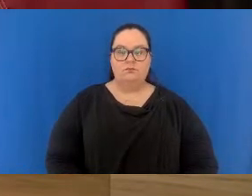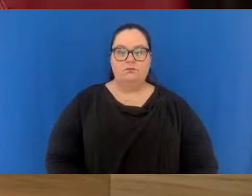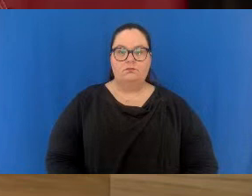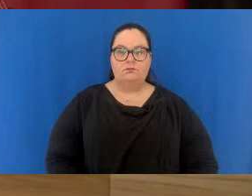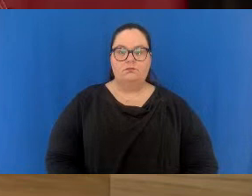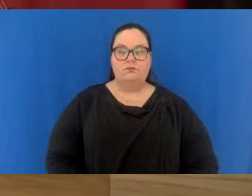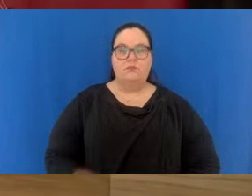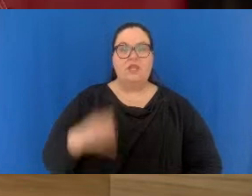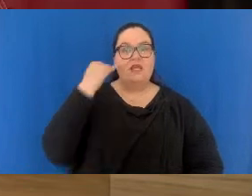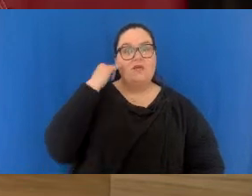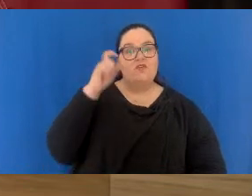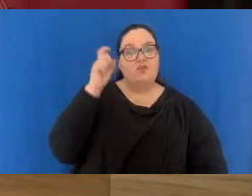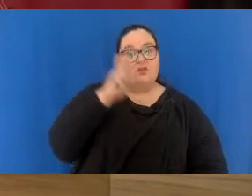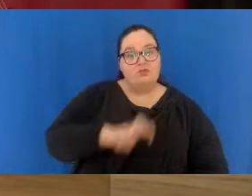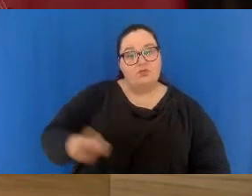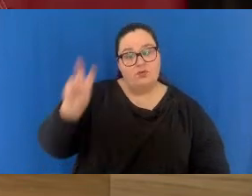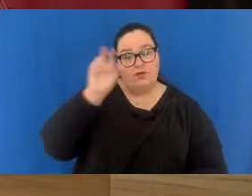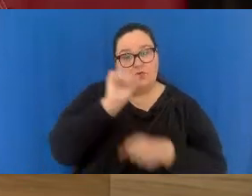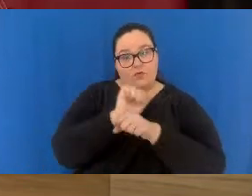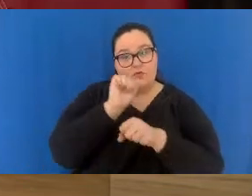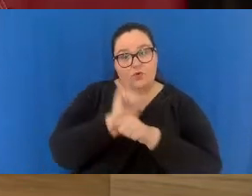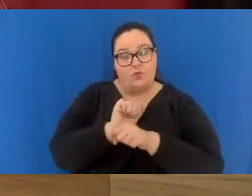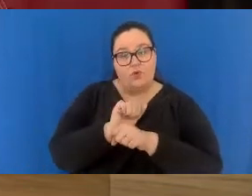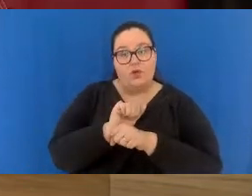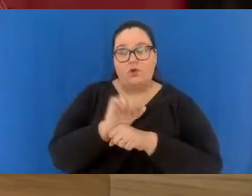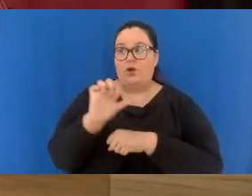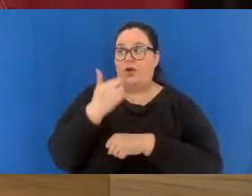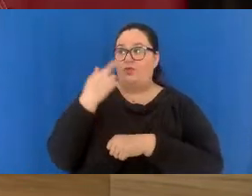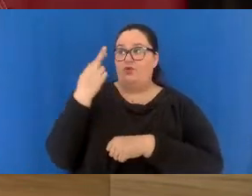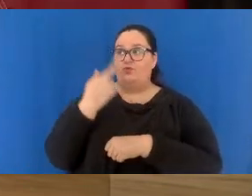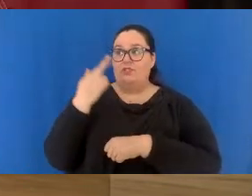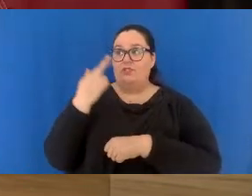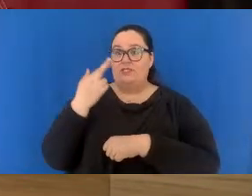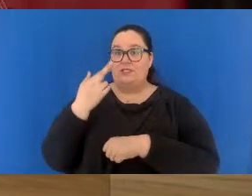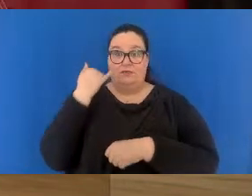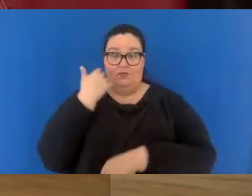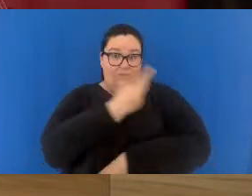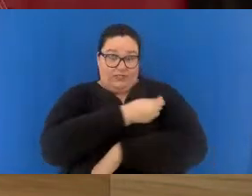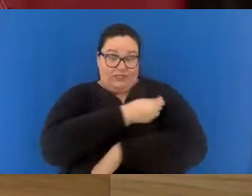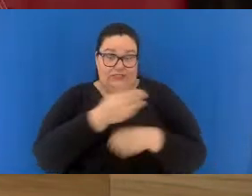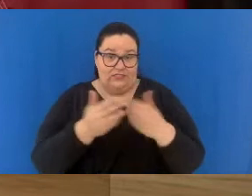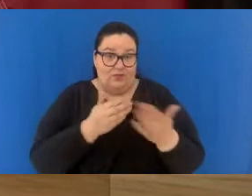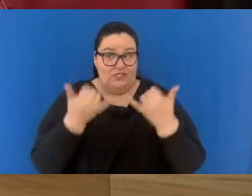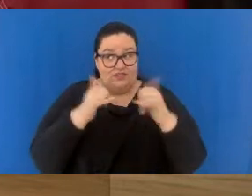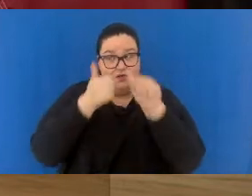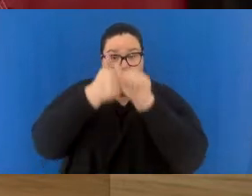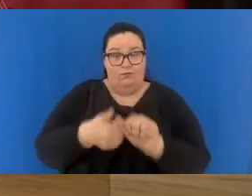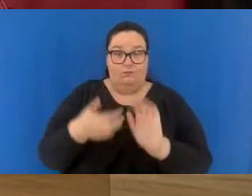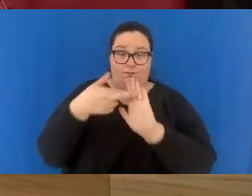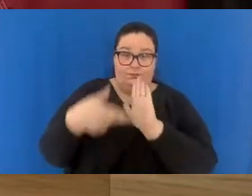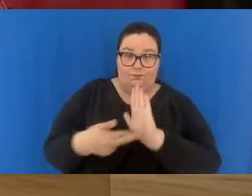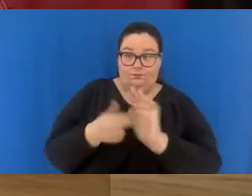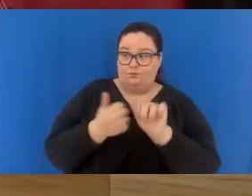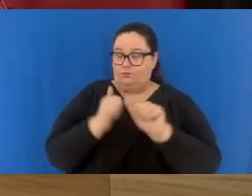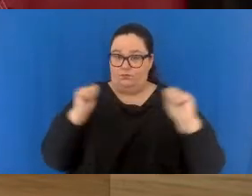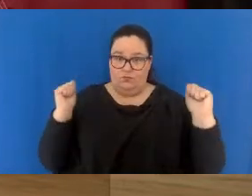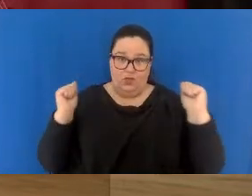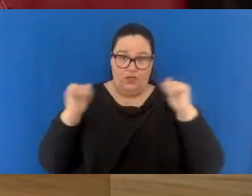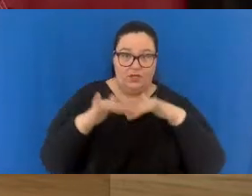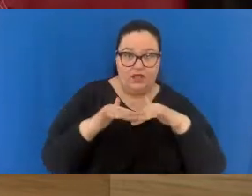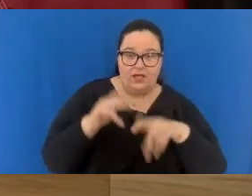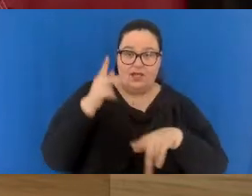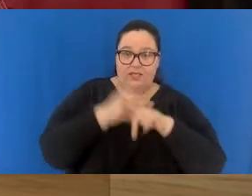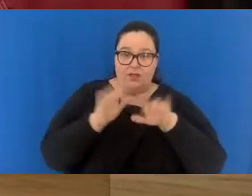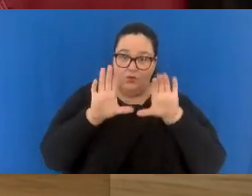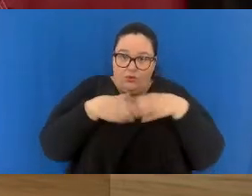work or otherwise, please, despite being vaccinated, continue to observe public health measures, avoid gatherings, and keep your contacts